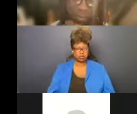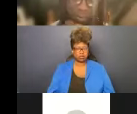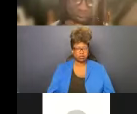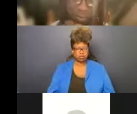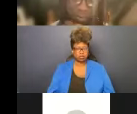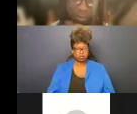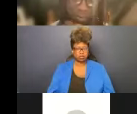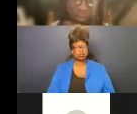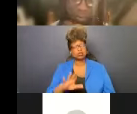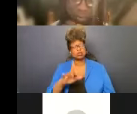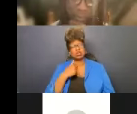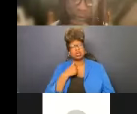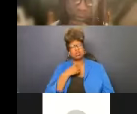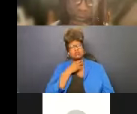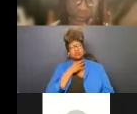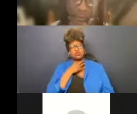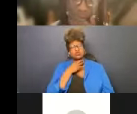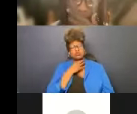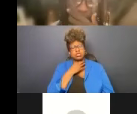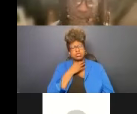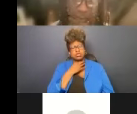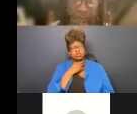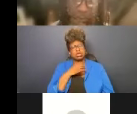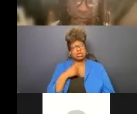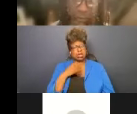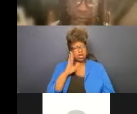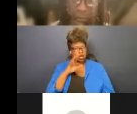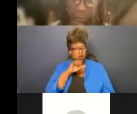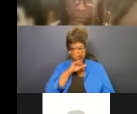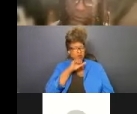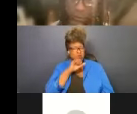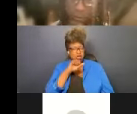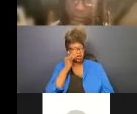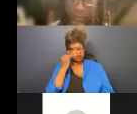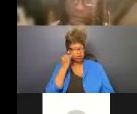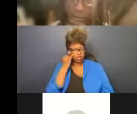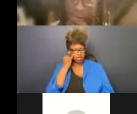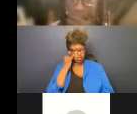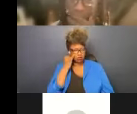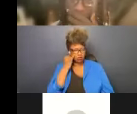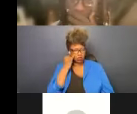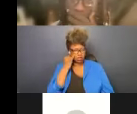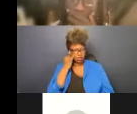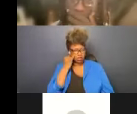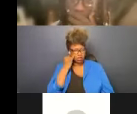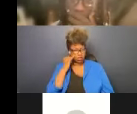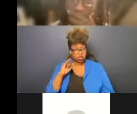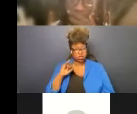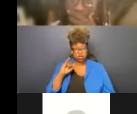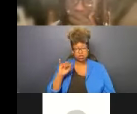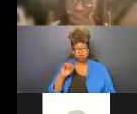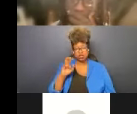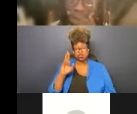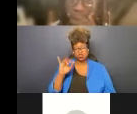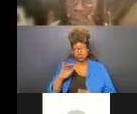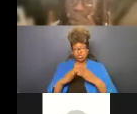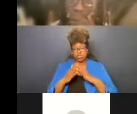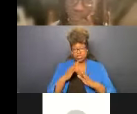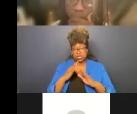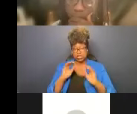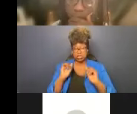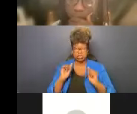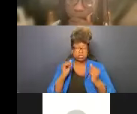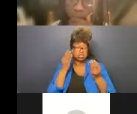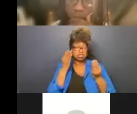I'm just really curious. I would love it if there was an opening for Jersey City to consider a stormwater utility, or to make